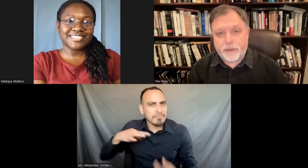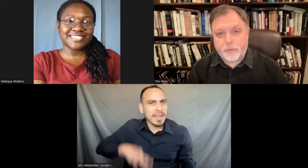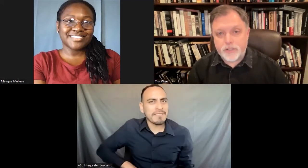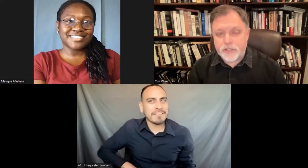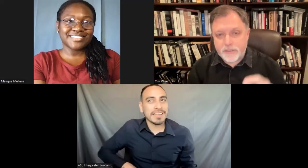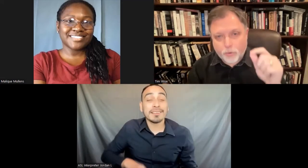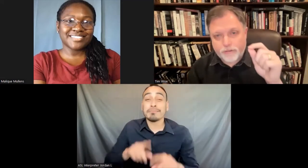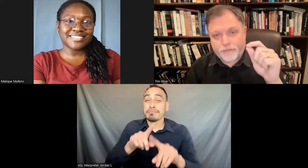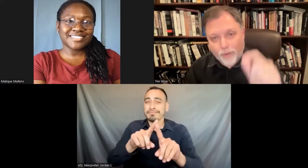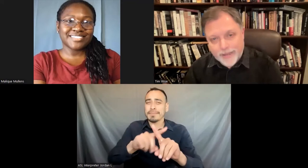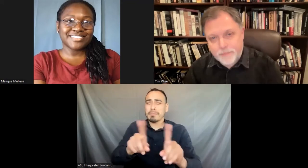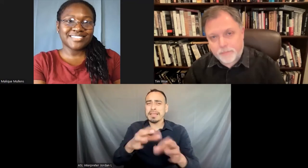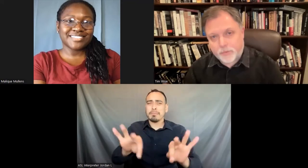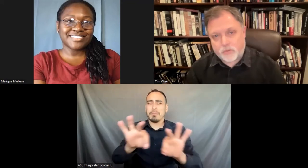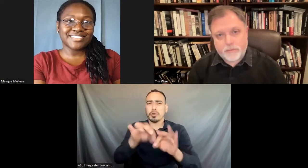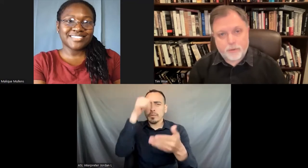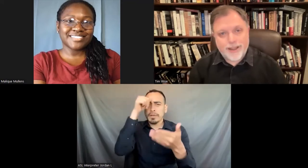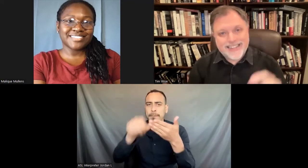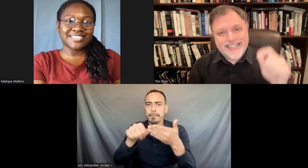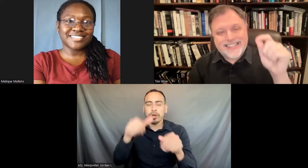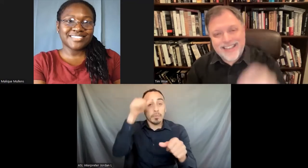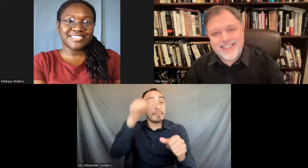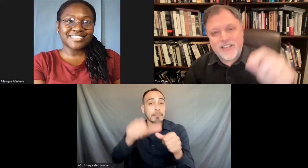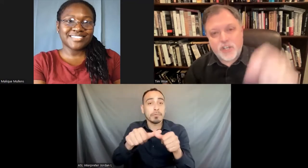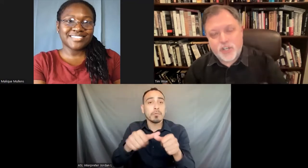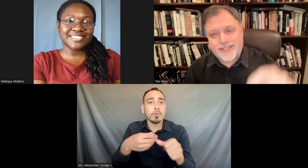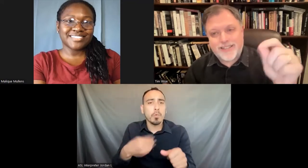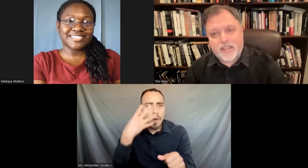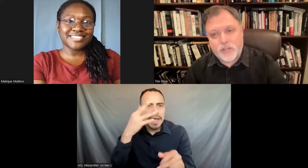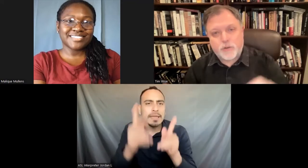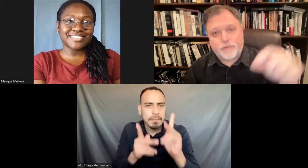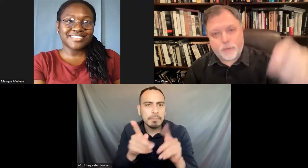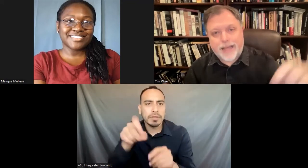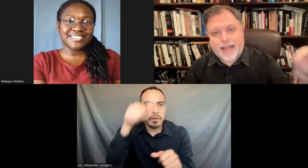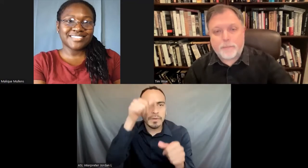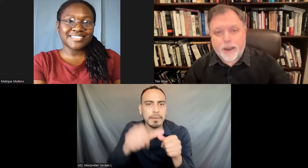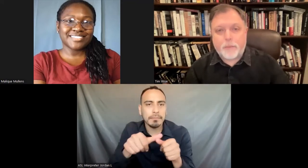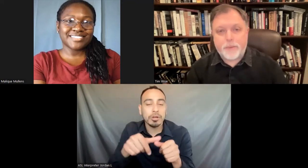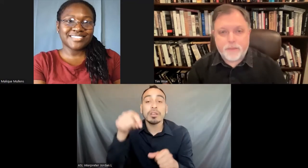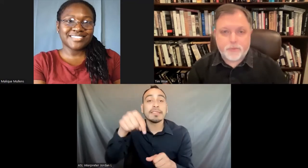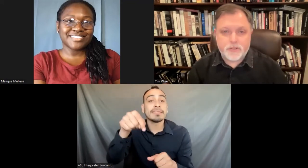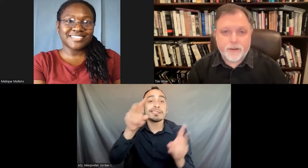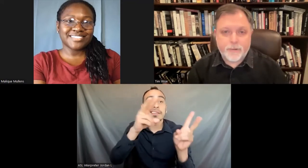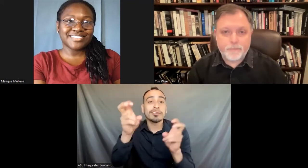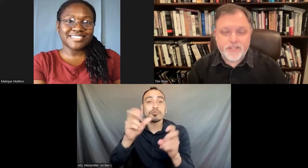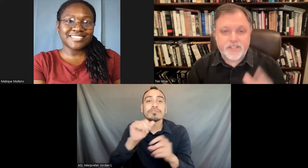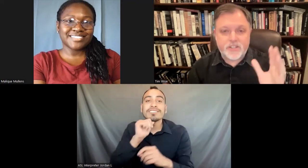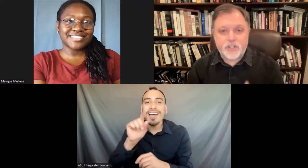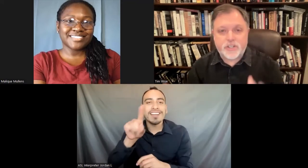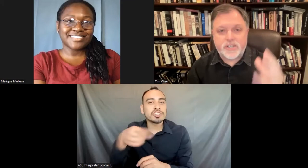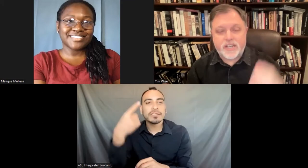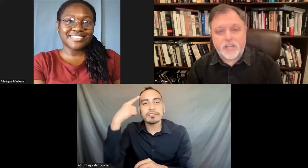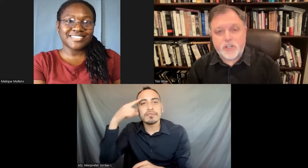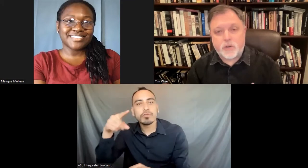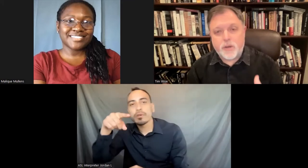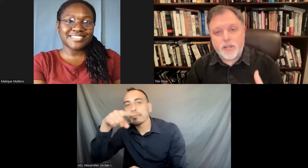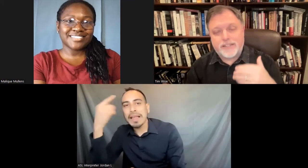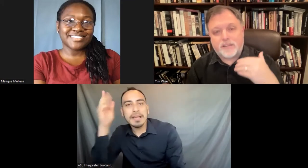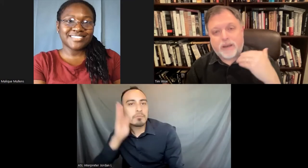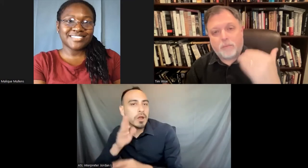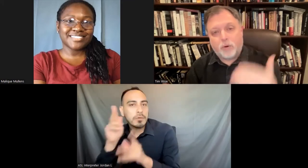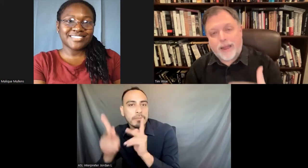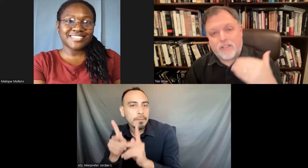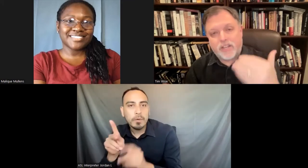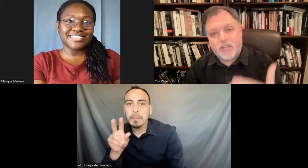us to remember. This is important for white people to remember. This isn't just an issue for Black and brown peoples. This isn't just an issue